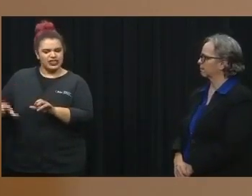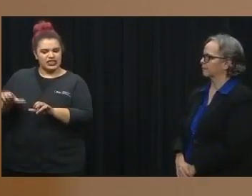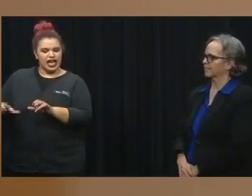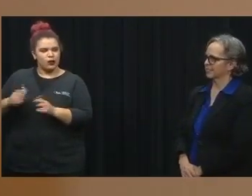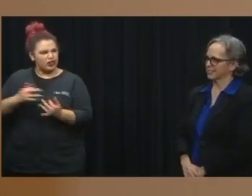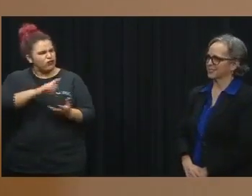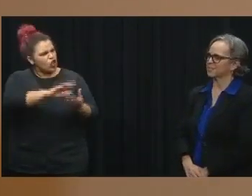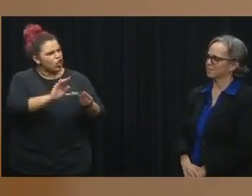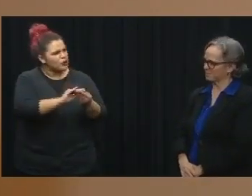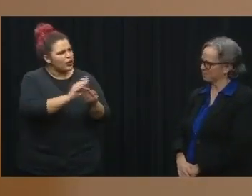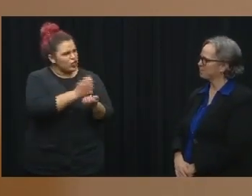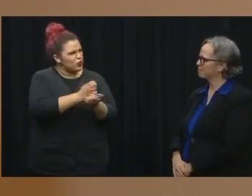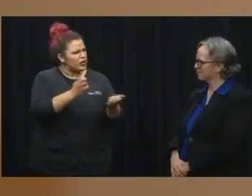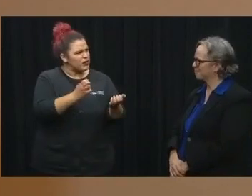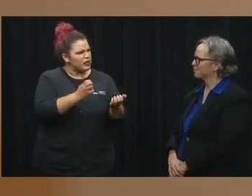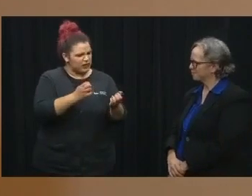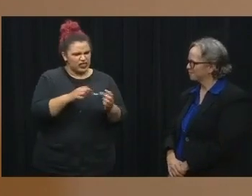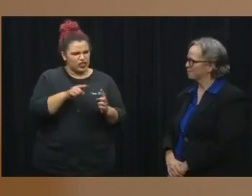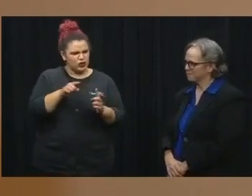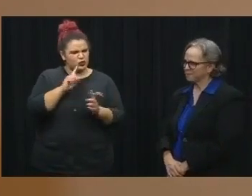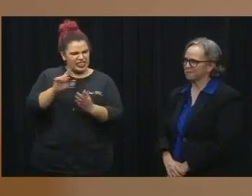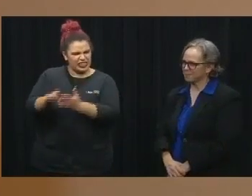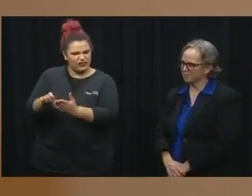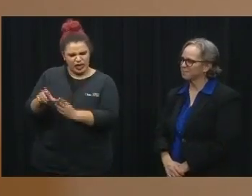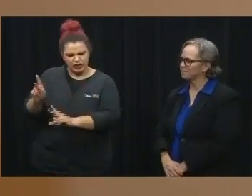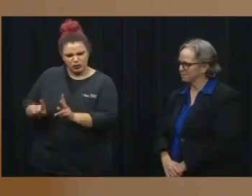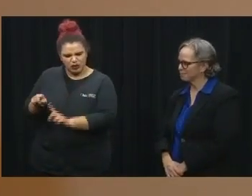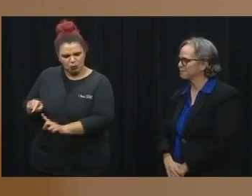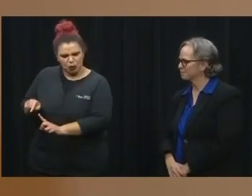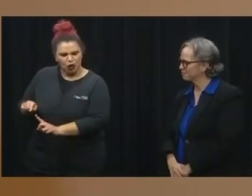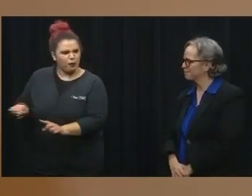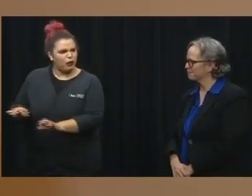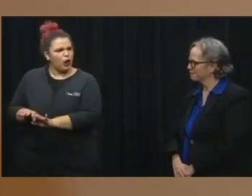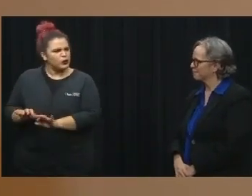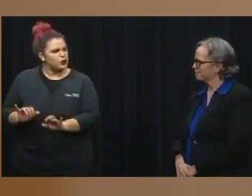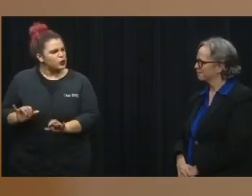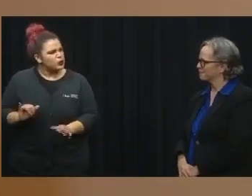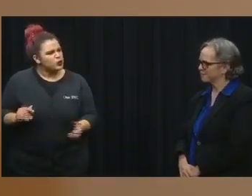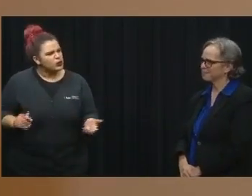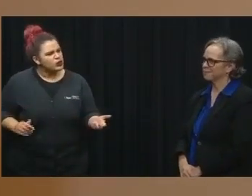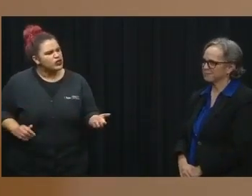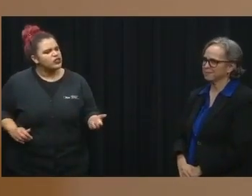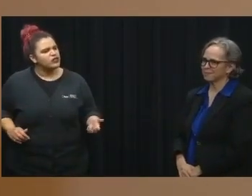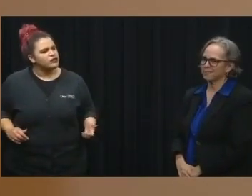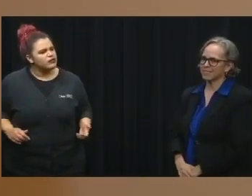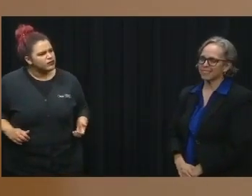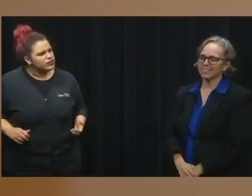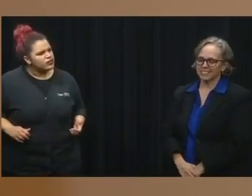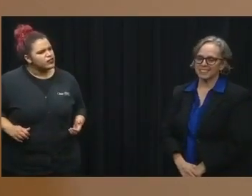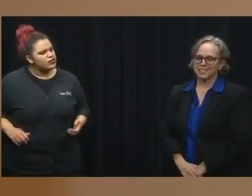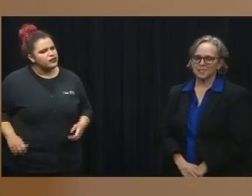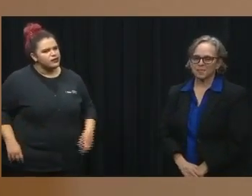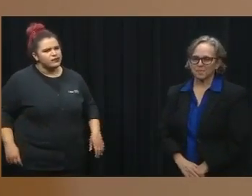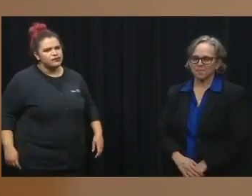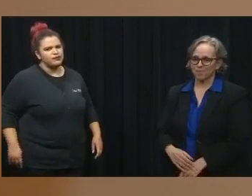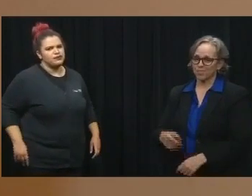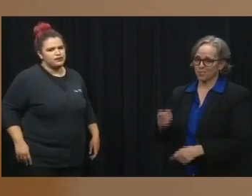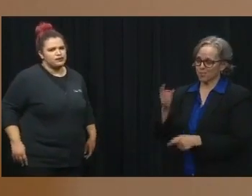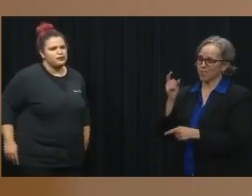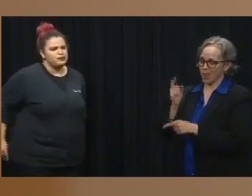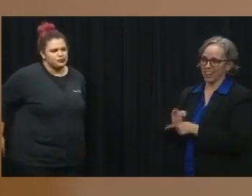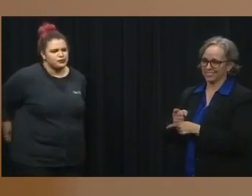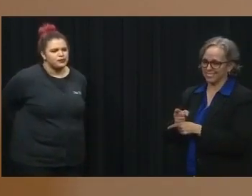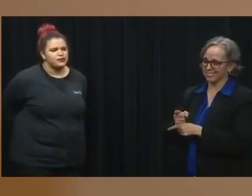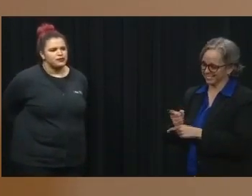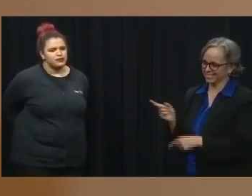supply of these workers is important as well. That's right, Laura. So, you know, we do